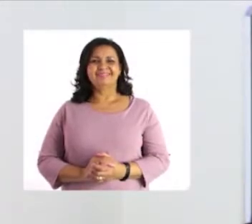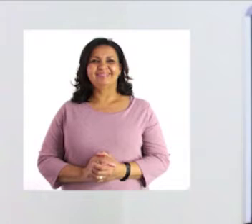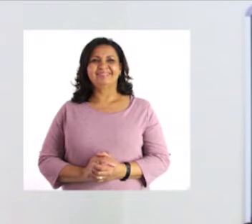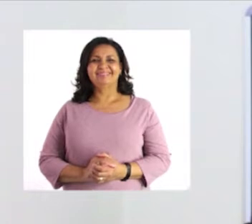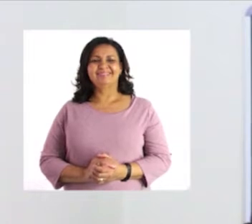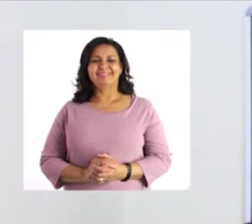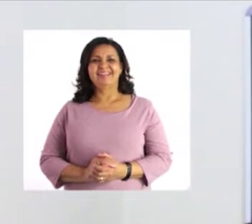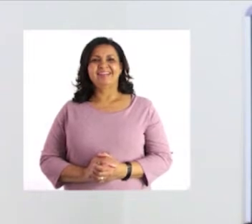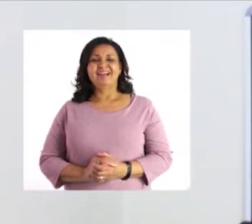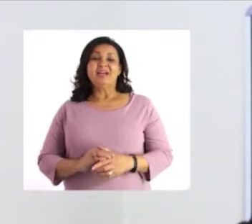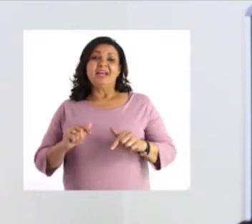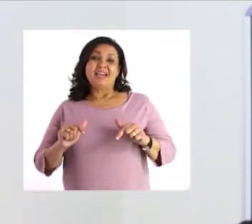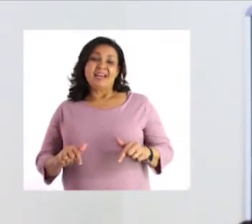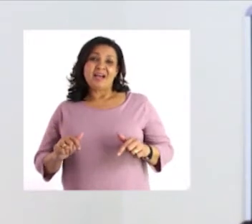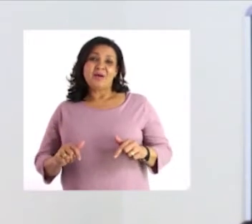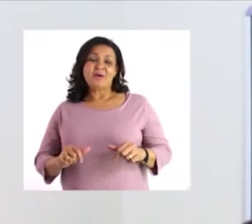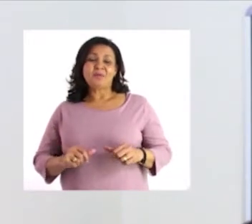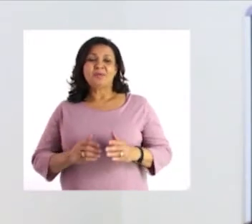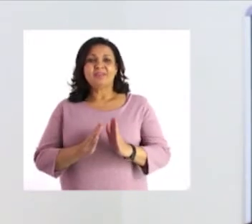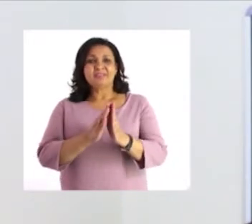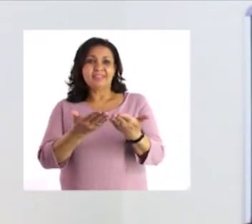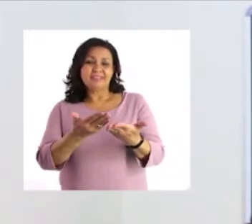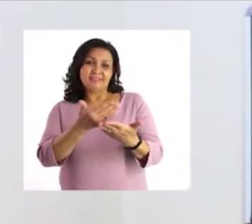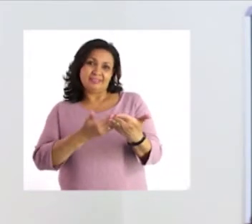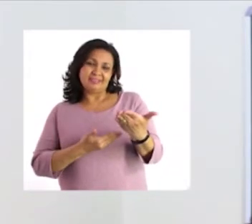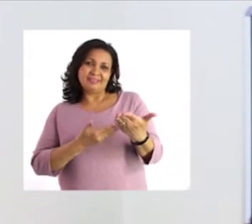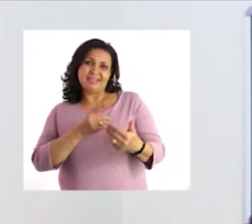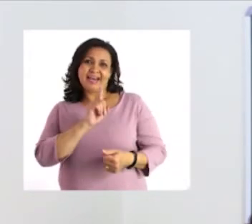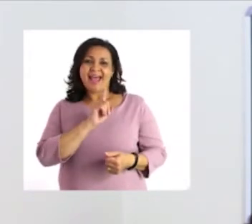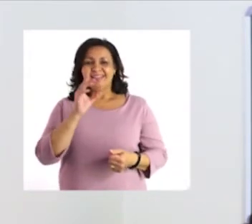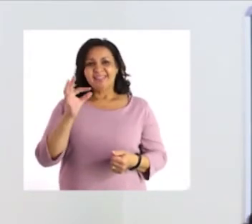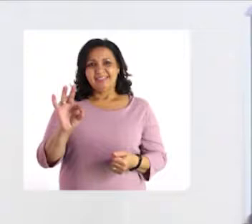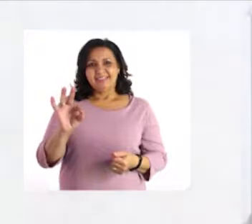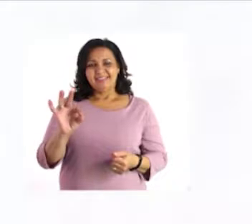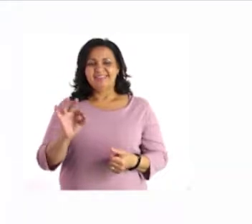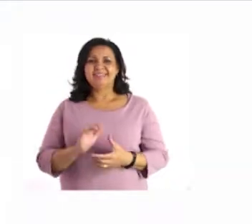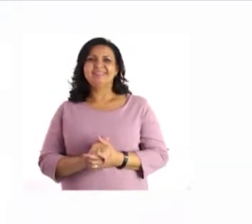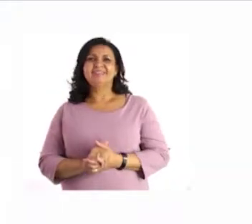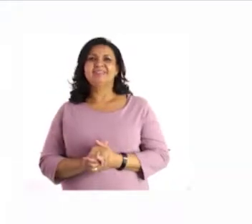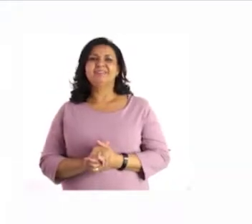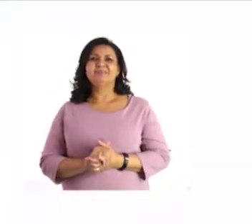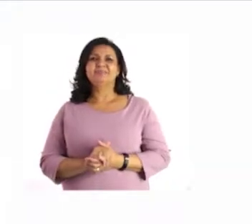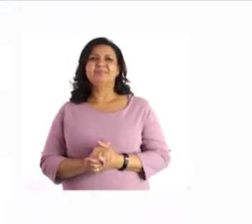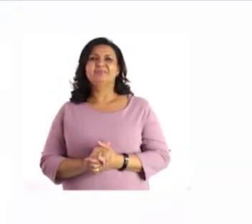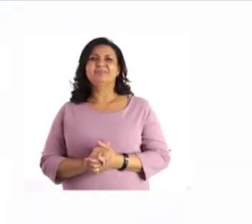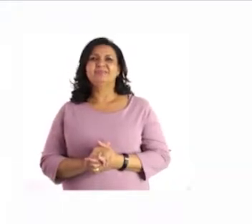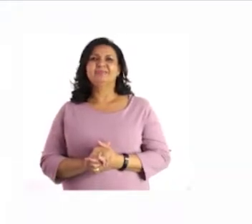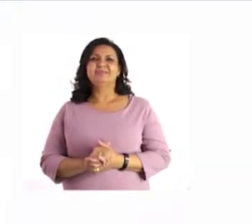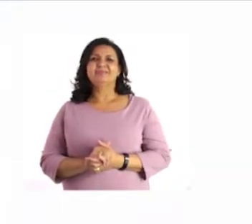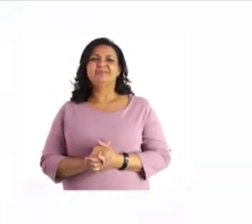Well, friends, now you may turn to page 19 in your booklet.